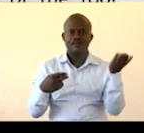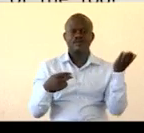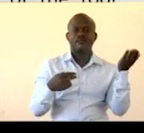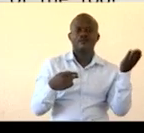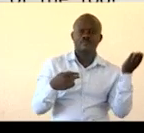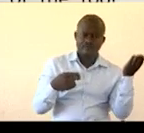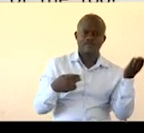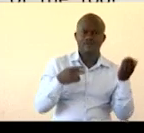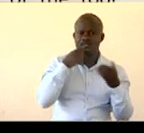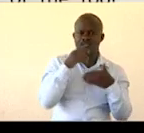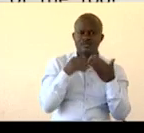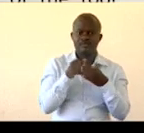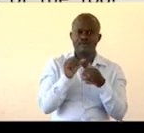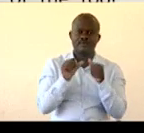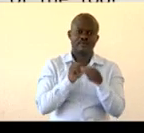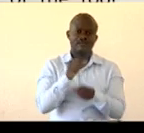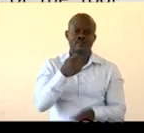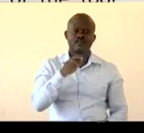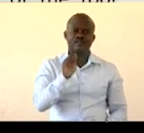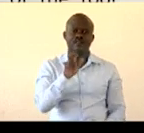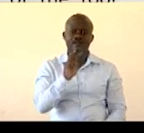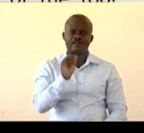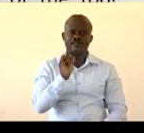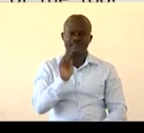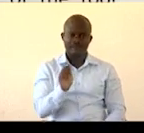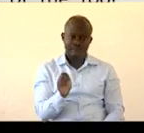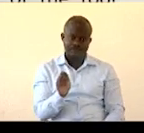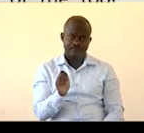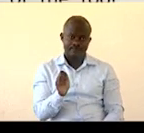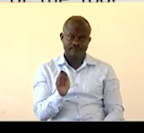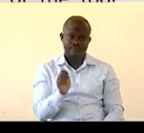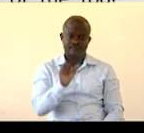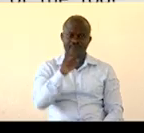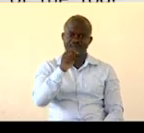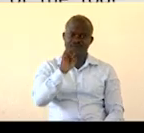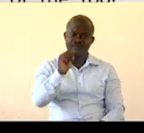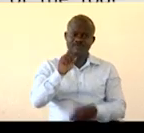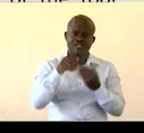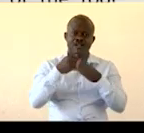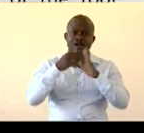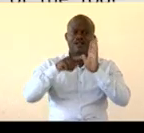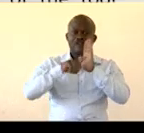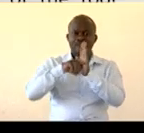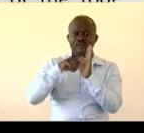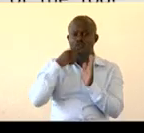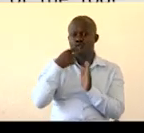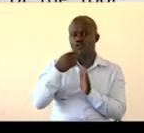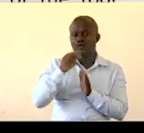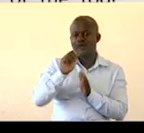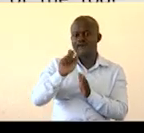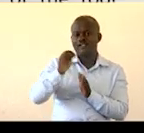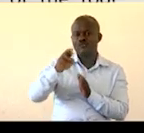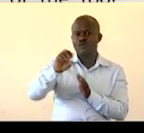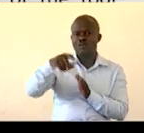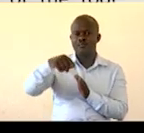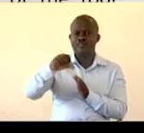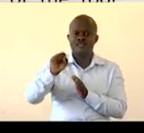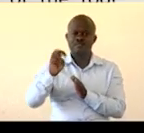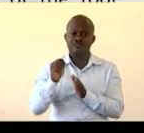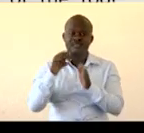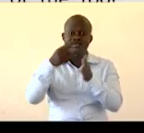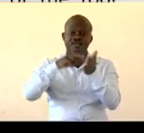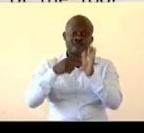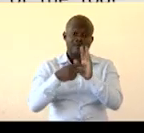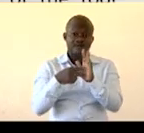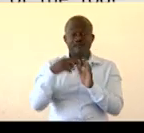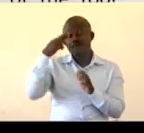respond towards gravity. Stems are negative to gravitropism. That means,